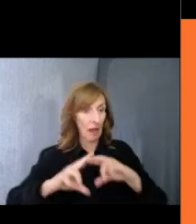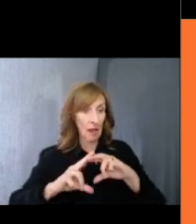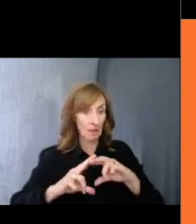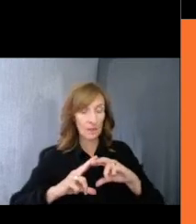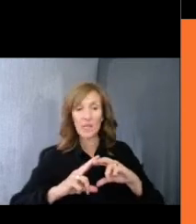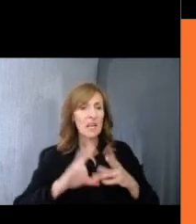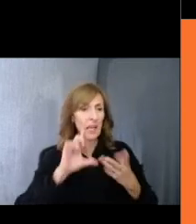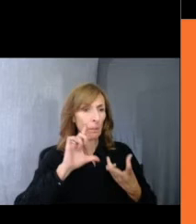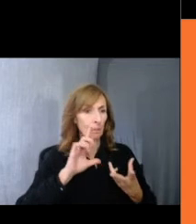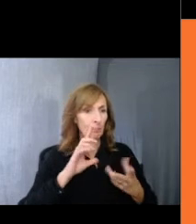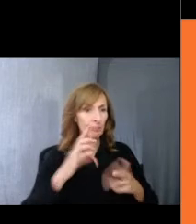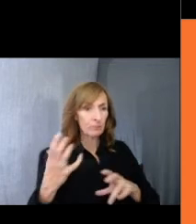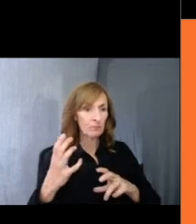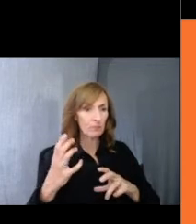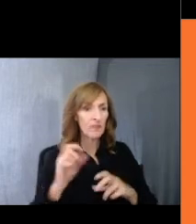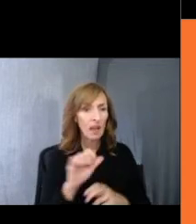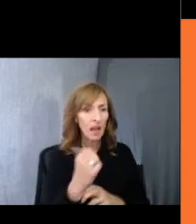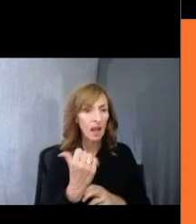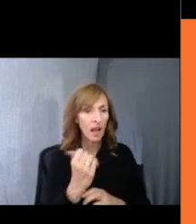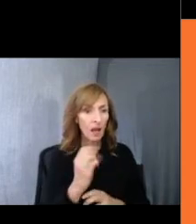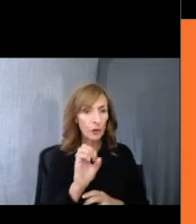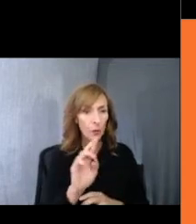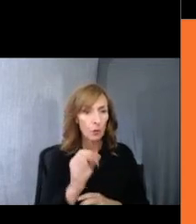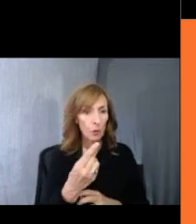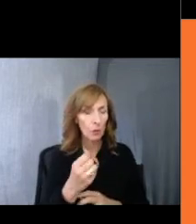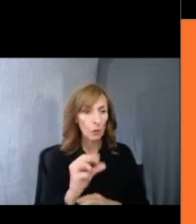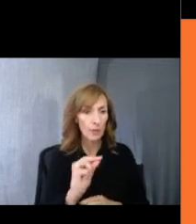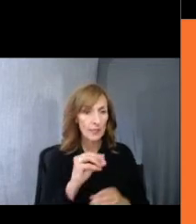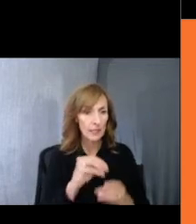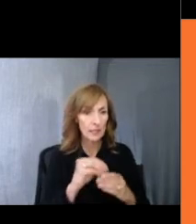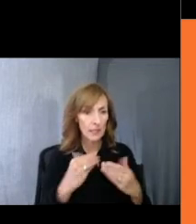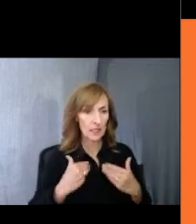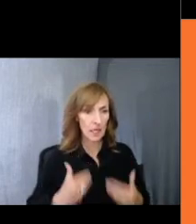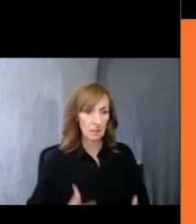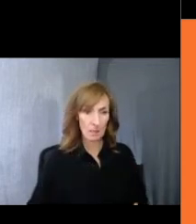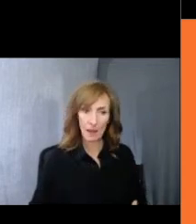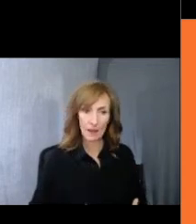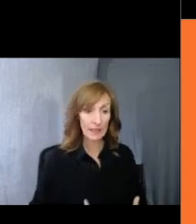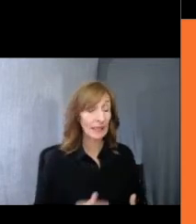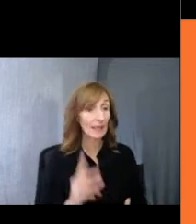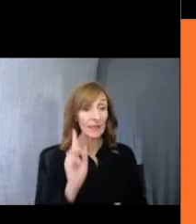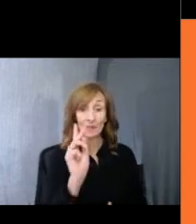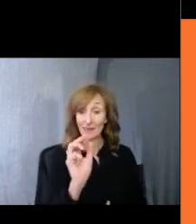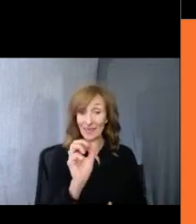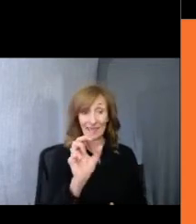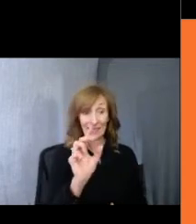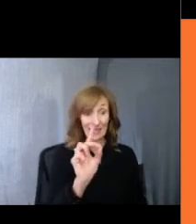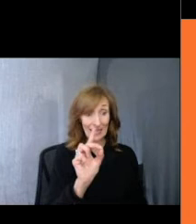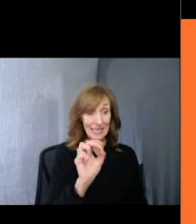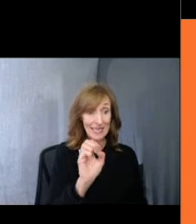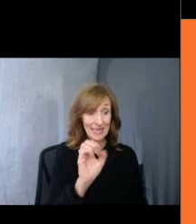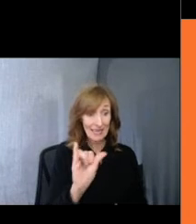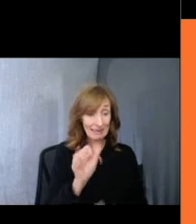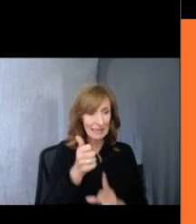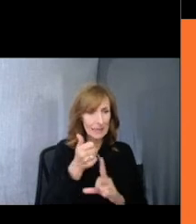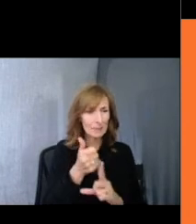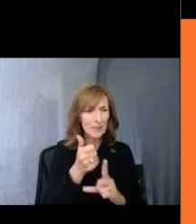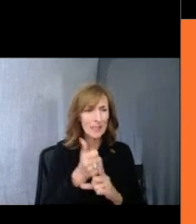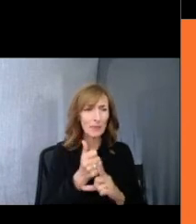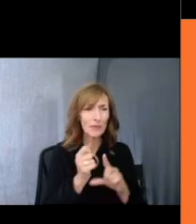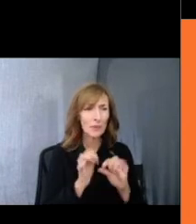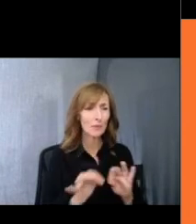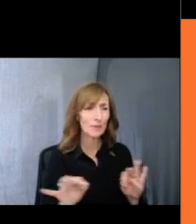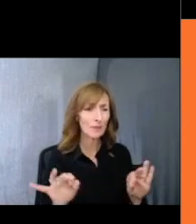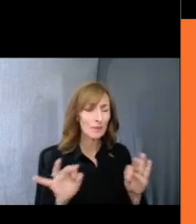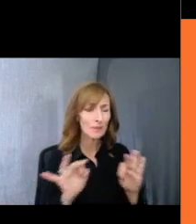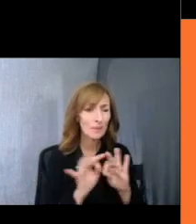organ functions. And the kidneys are very, very important in that regulation via the mechanisms of getting rid of